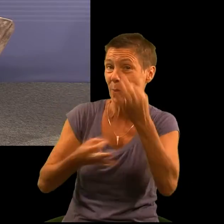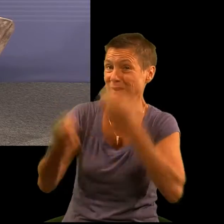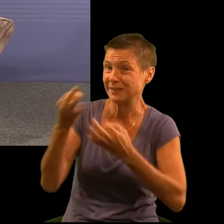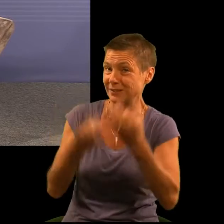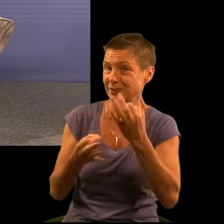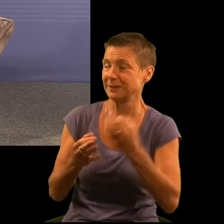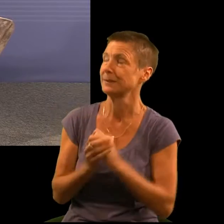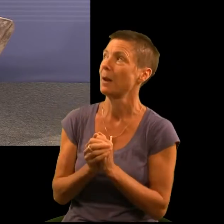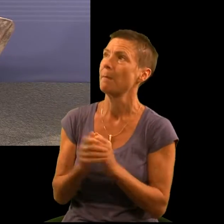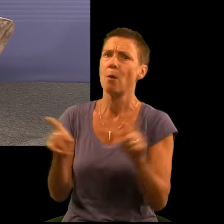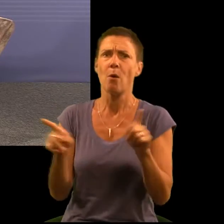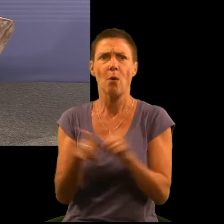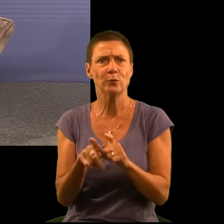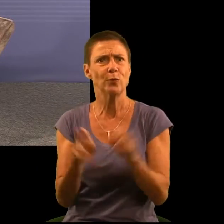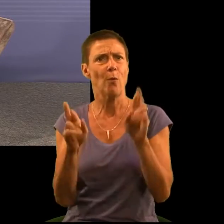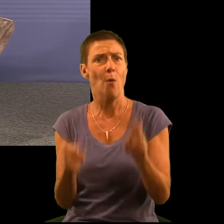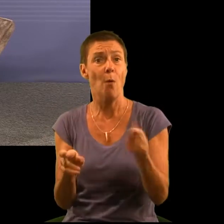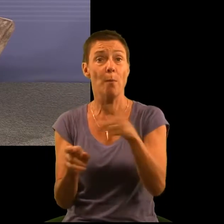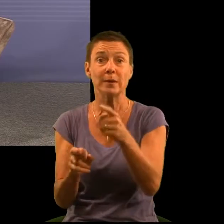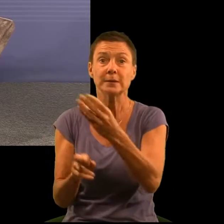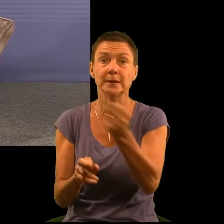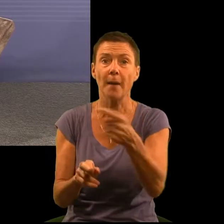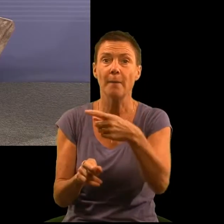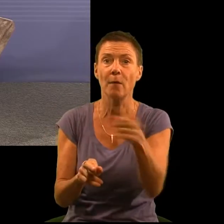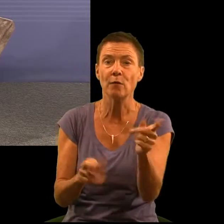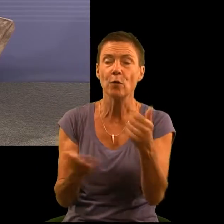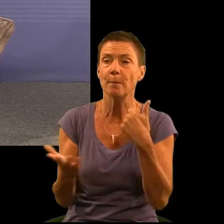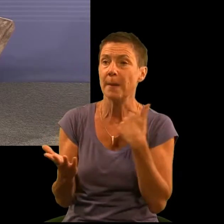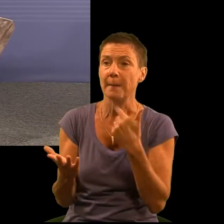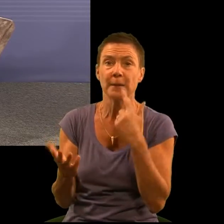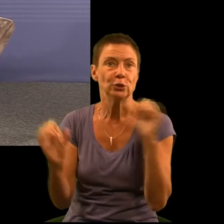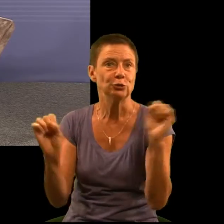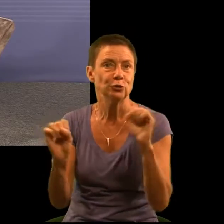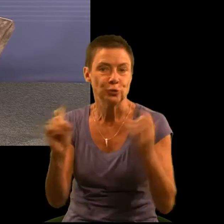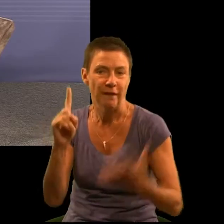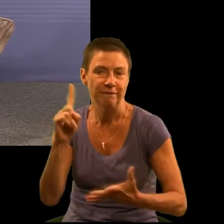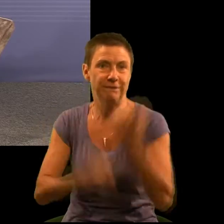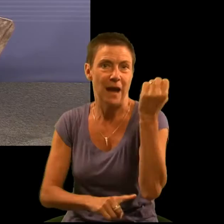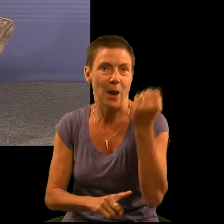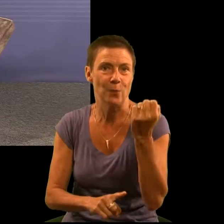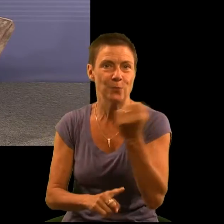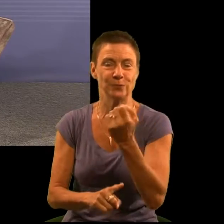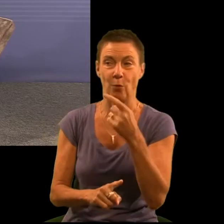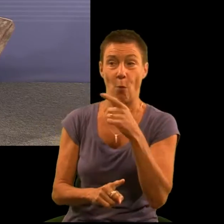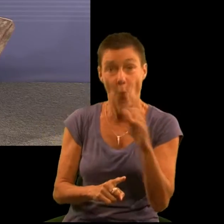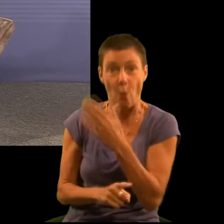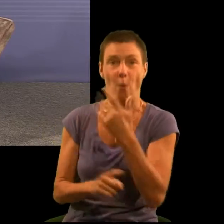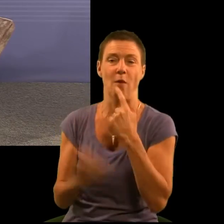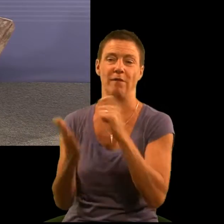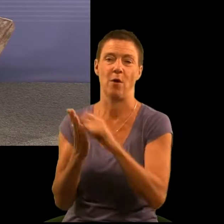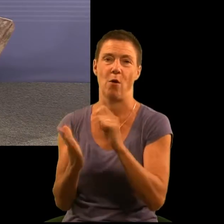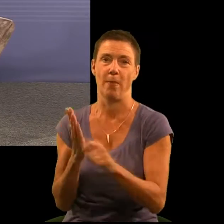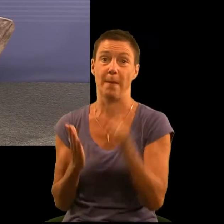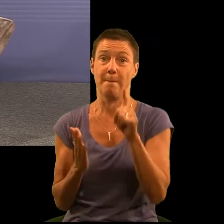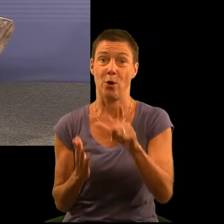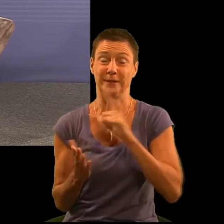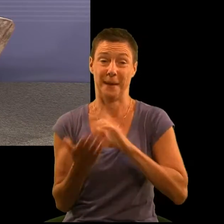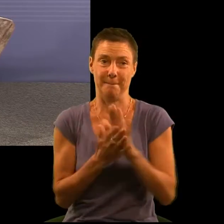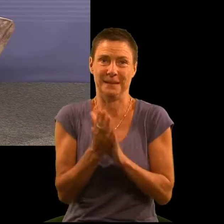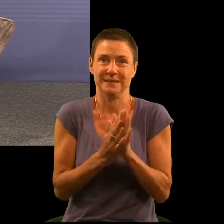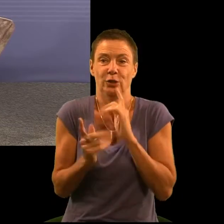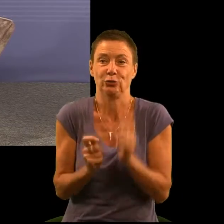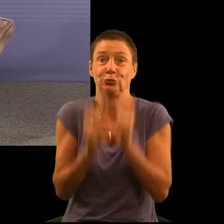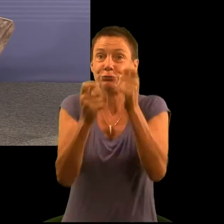But I also very much hope that some of you listening haven't discovered these authors yet, because you have a huge